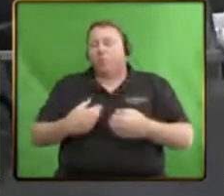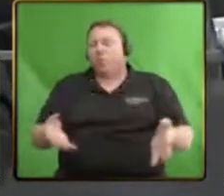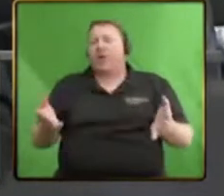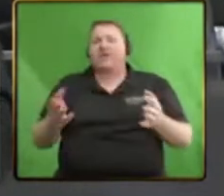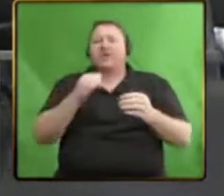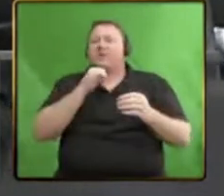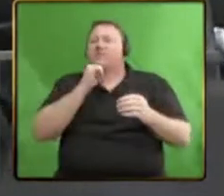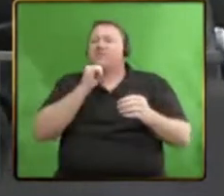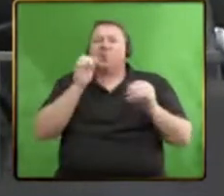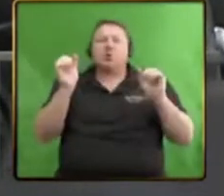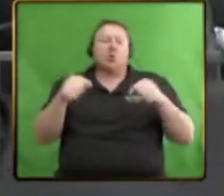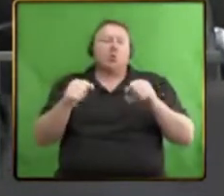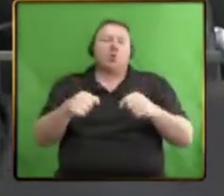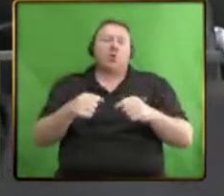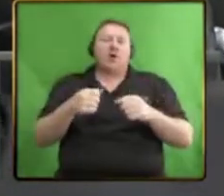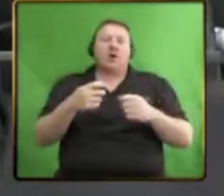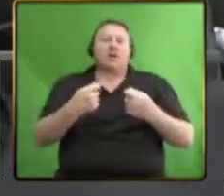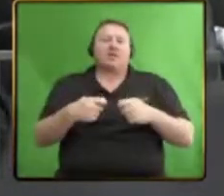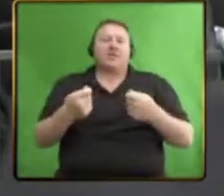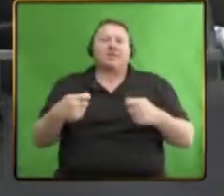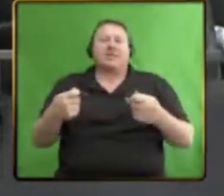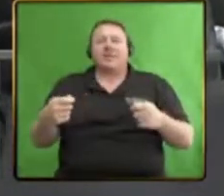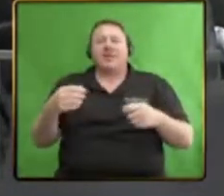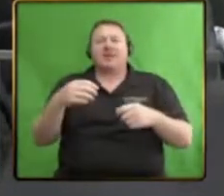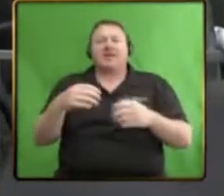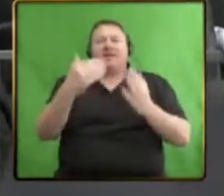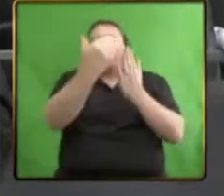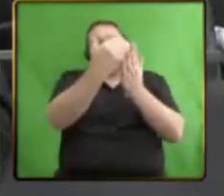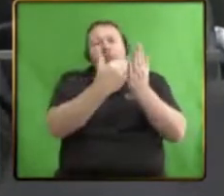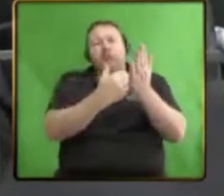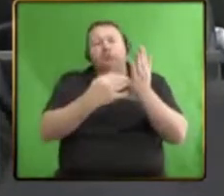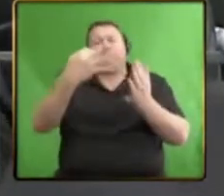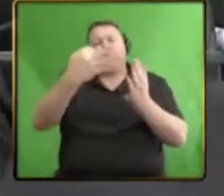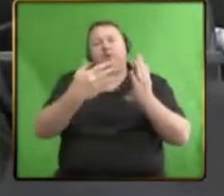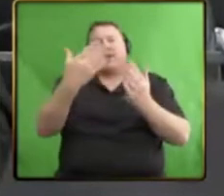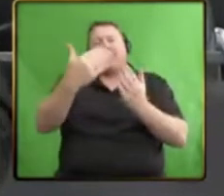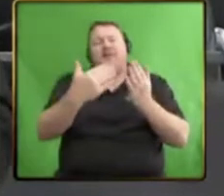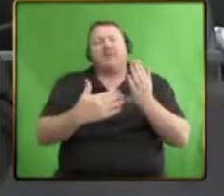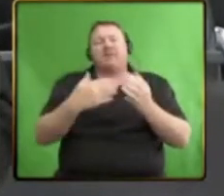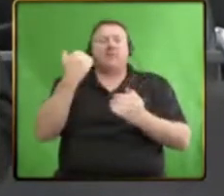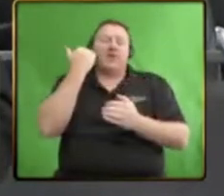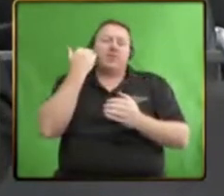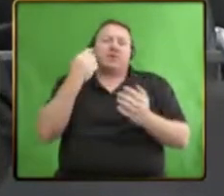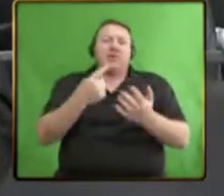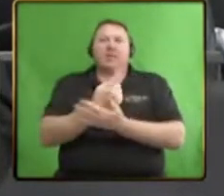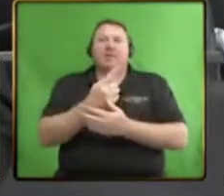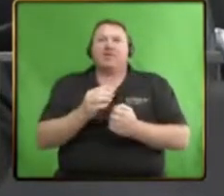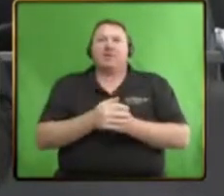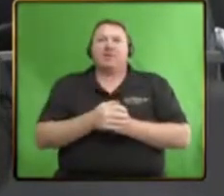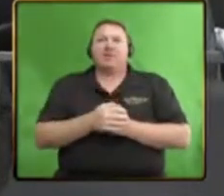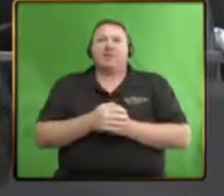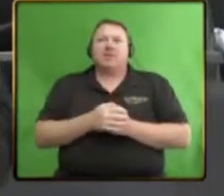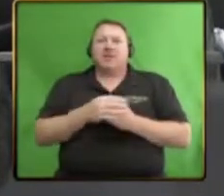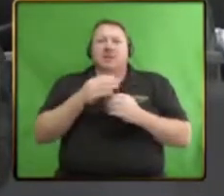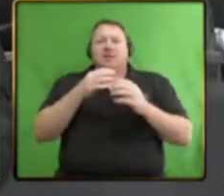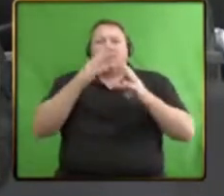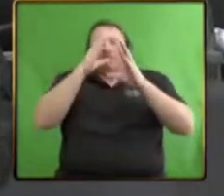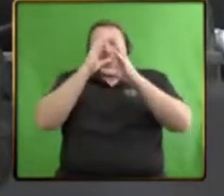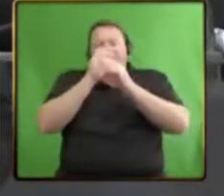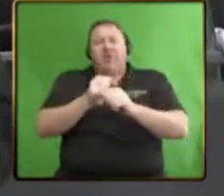unauthorized expenditure across all spheres of government, as consistently raised by the AG's office. Rather than focusing